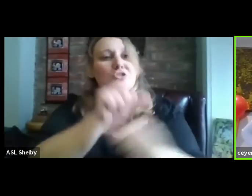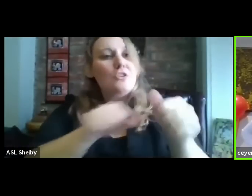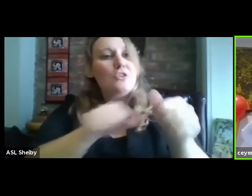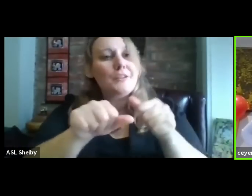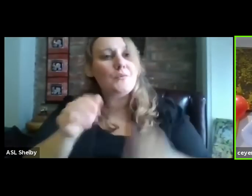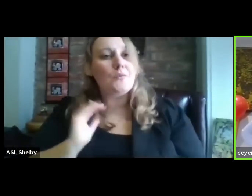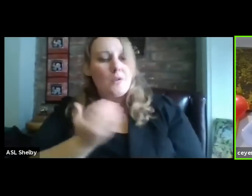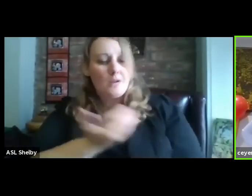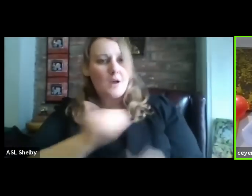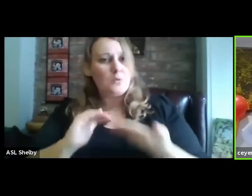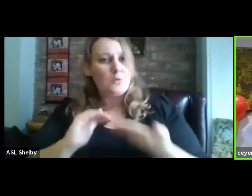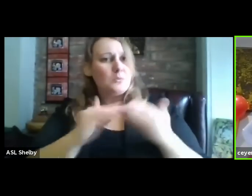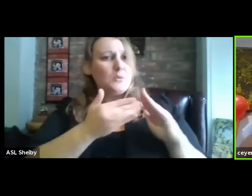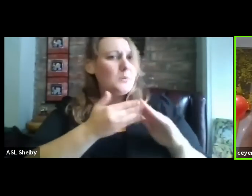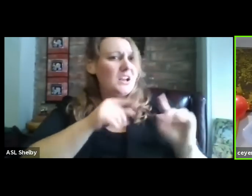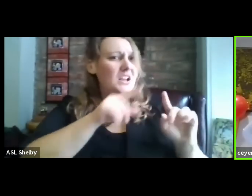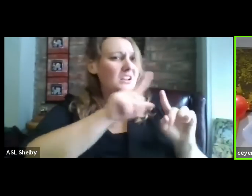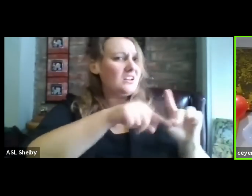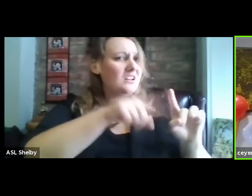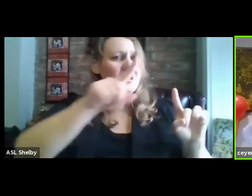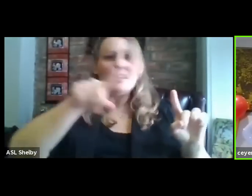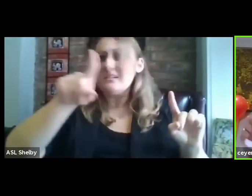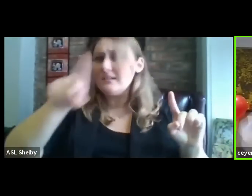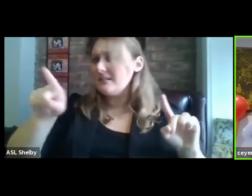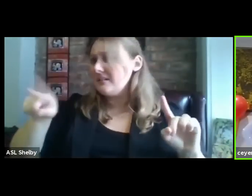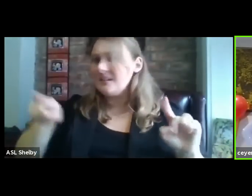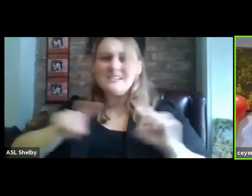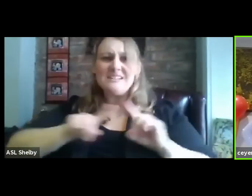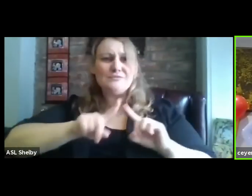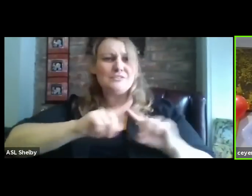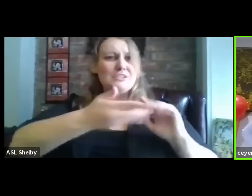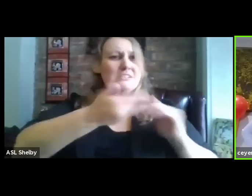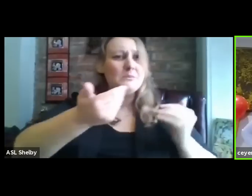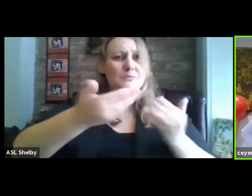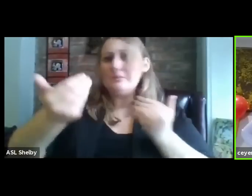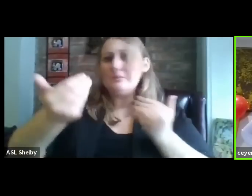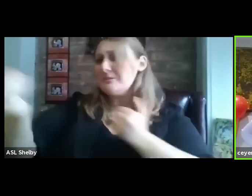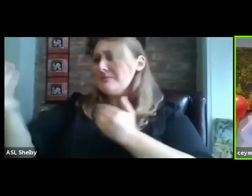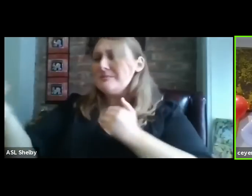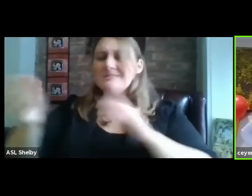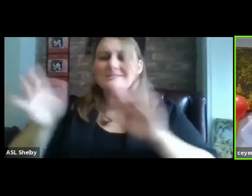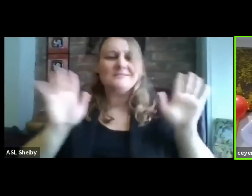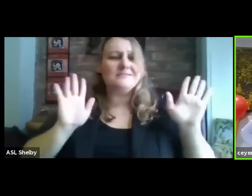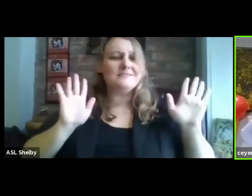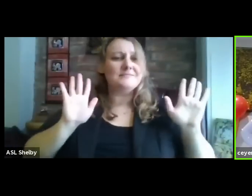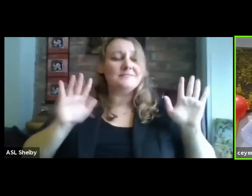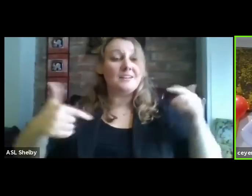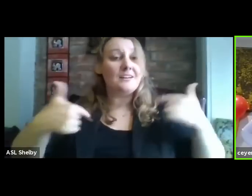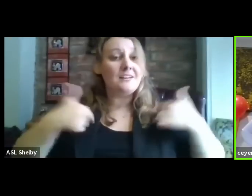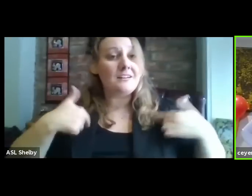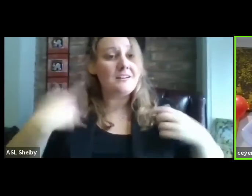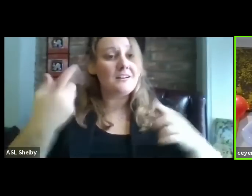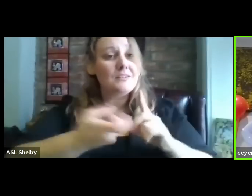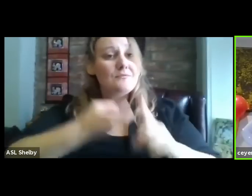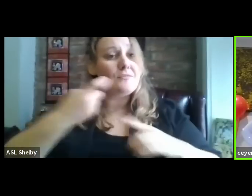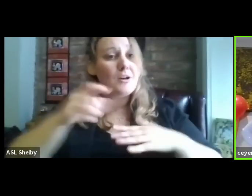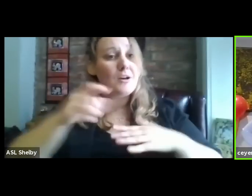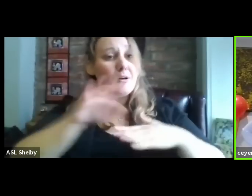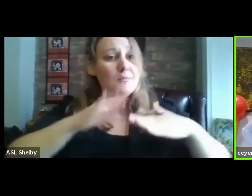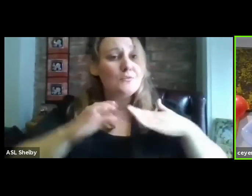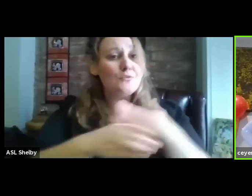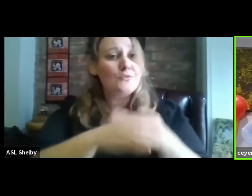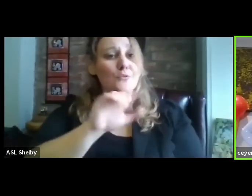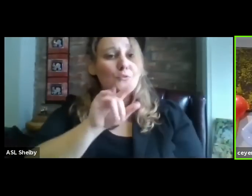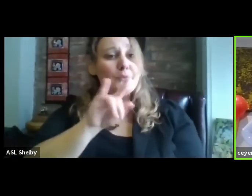bitch because she's white. We made it this one because she's Chinese. I am Caribbean, Trinidadian,